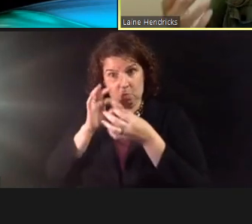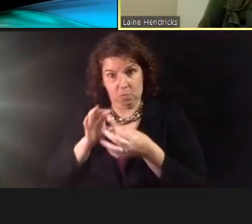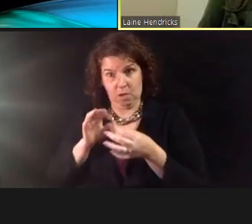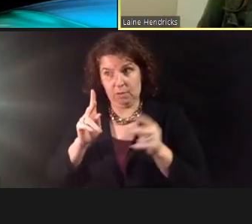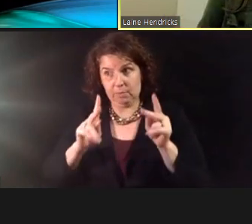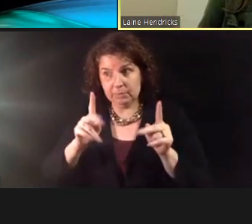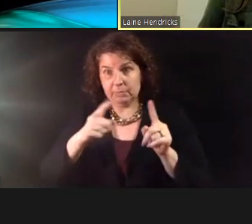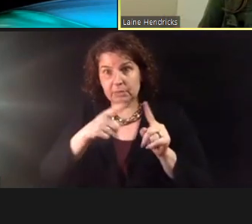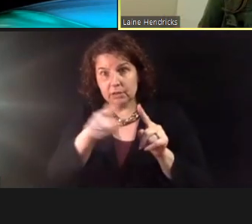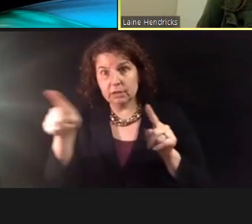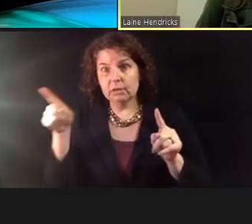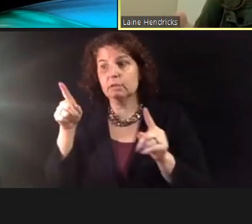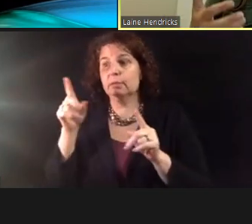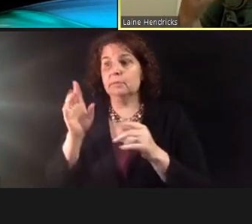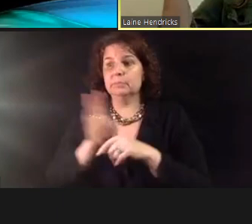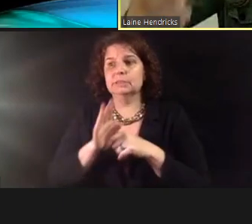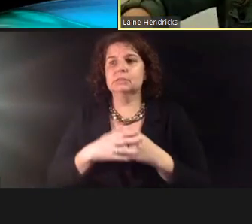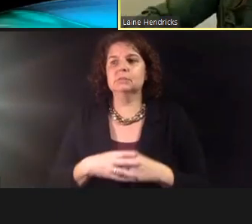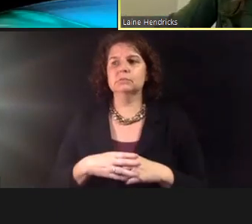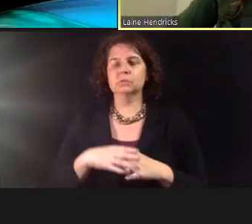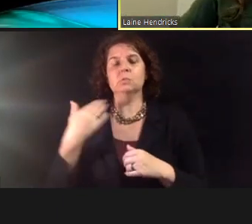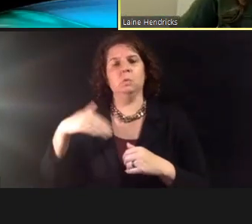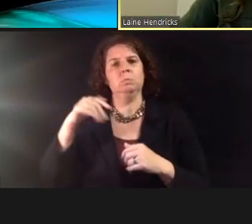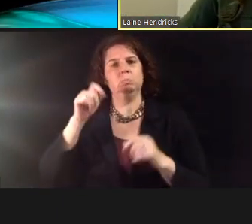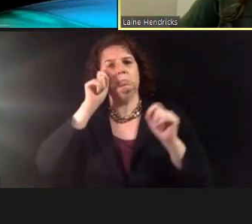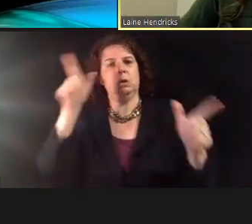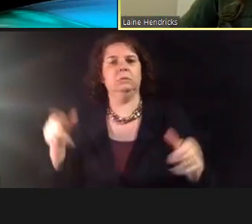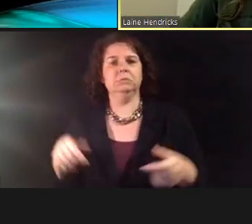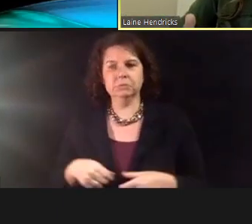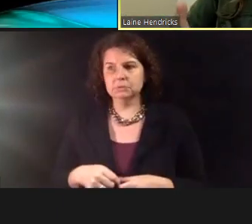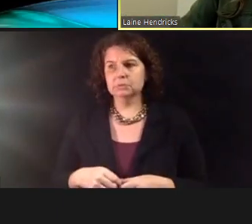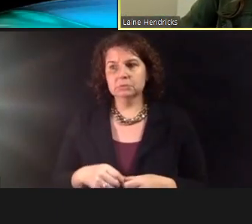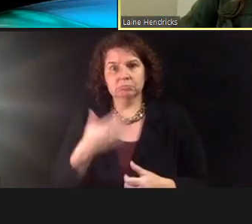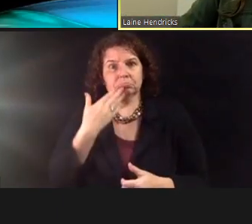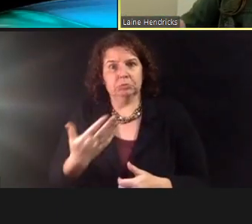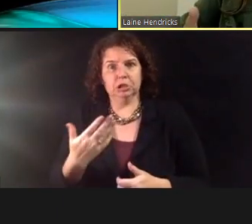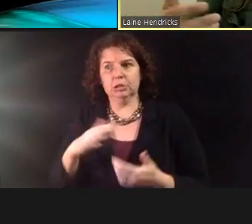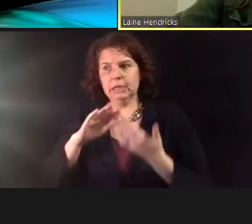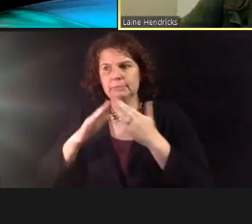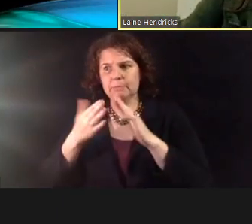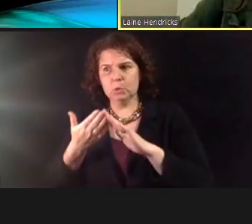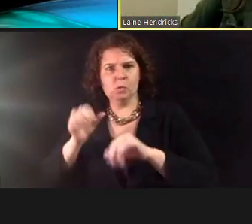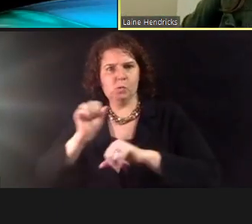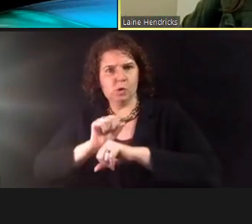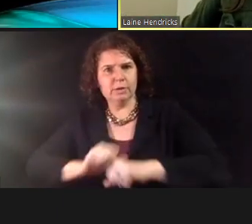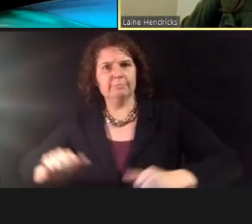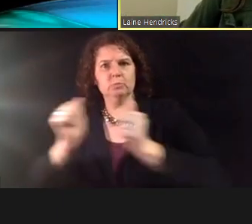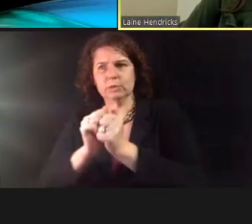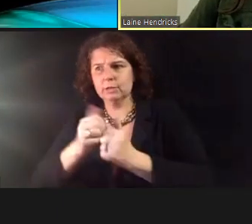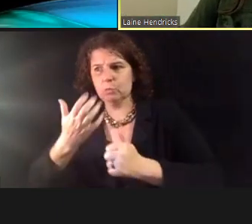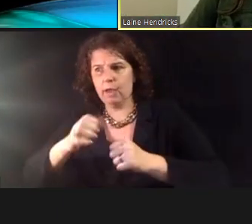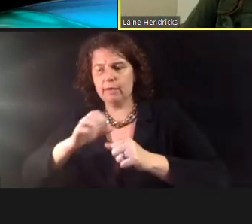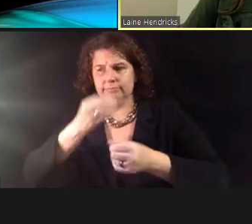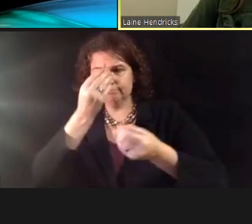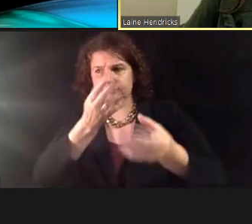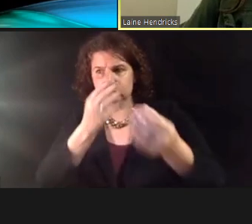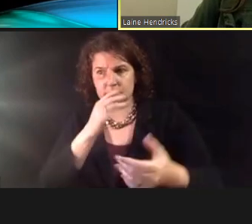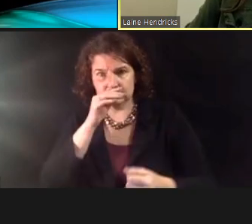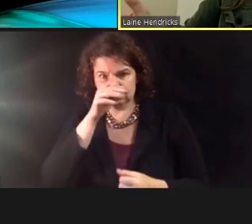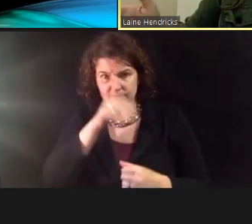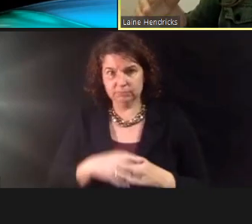Walk me through that process. What happens once you receive the complaint, and have any businesses been contacted